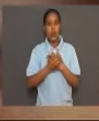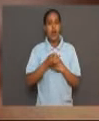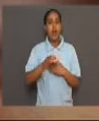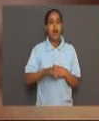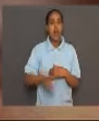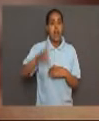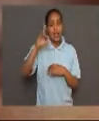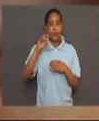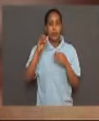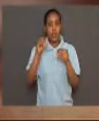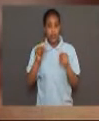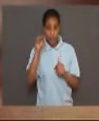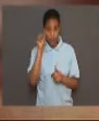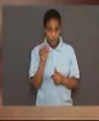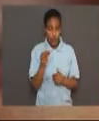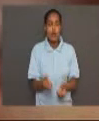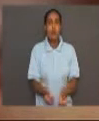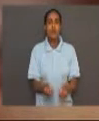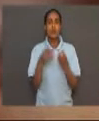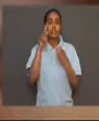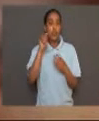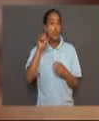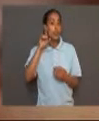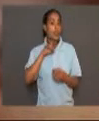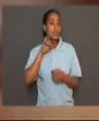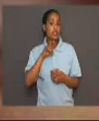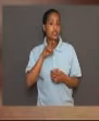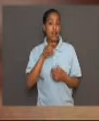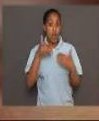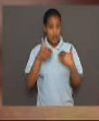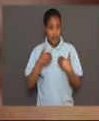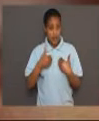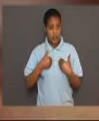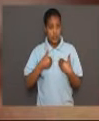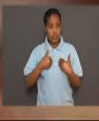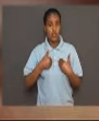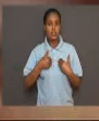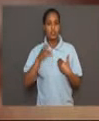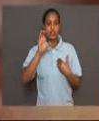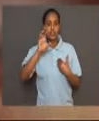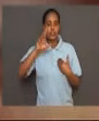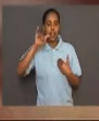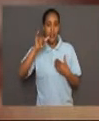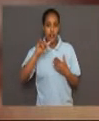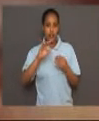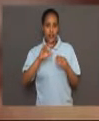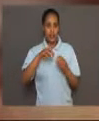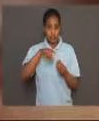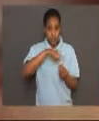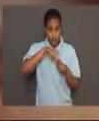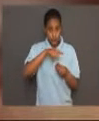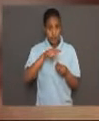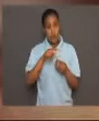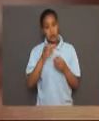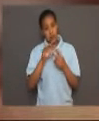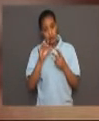higher melting point, most thermoplastics have crystalline regions that alternate